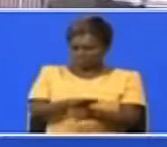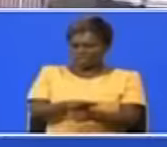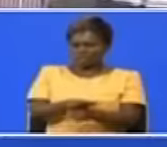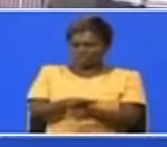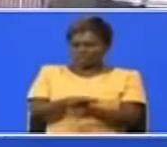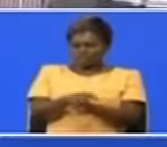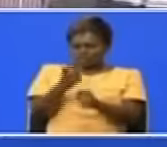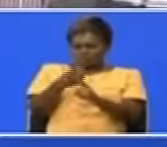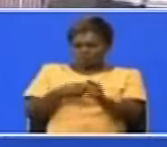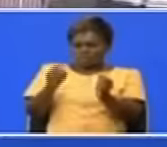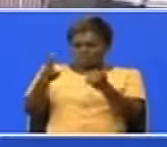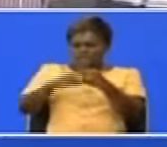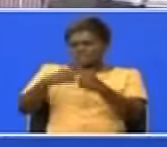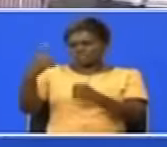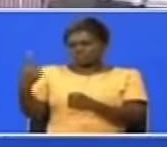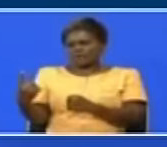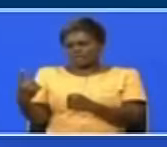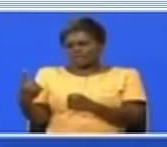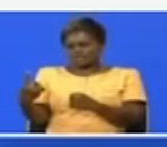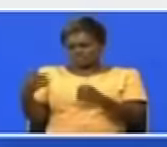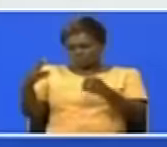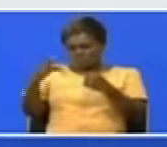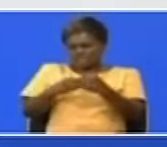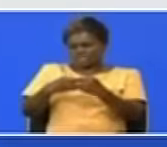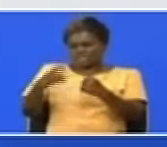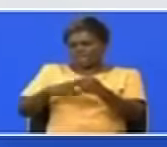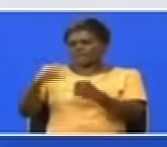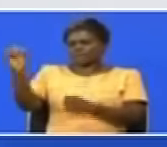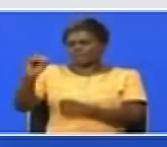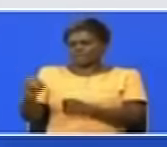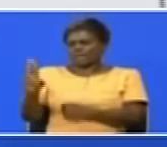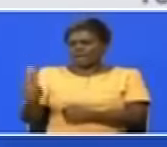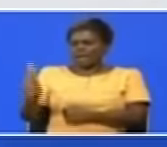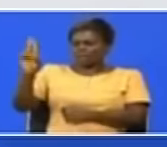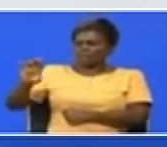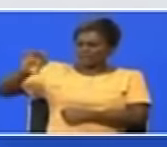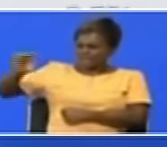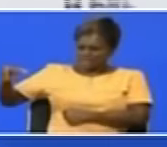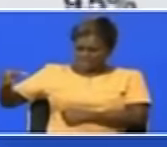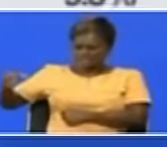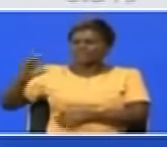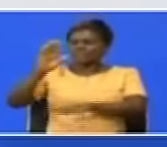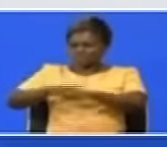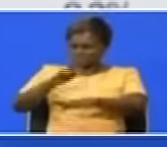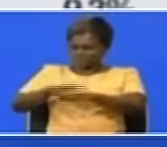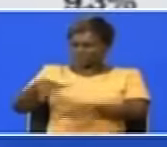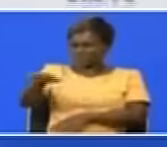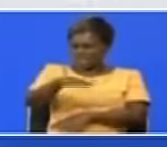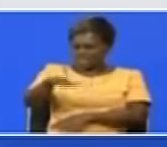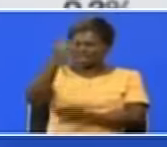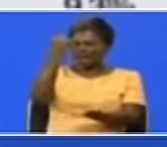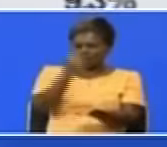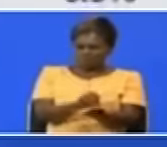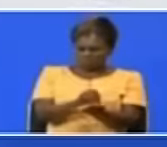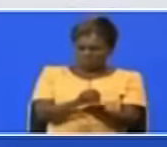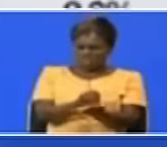occupancy from 91 to 89%. Upper Hill and Gigiri have the most attractive commercial space of Grade